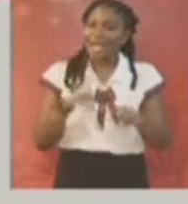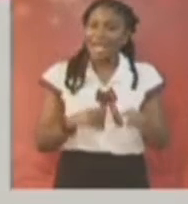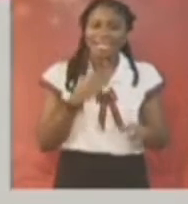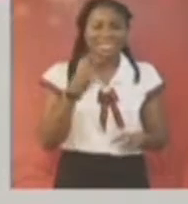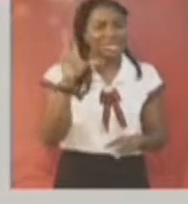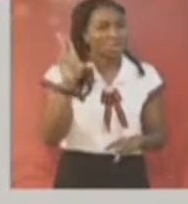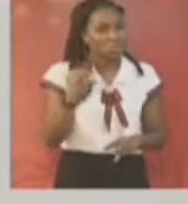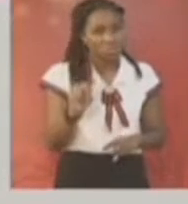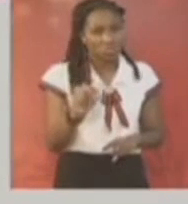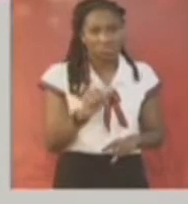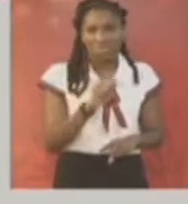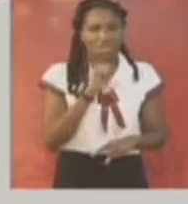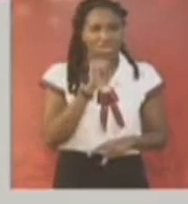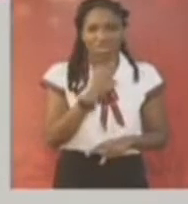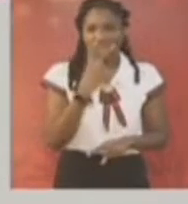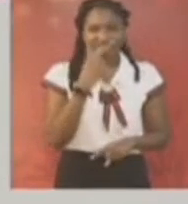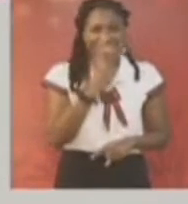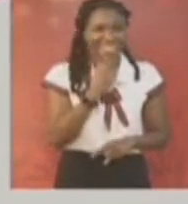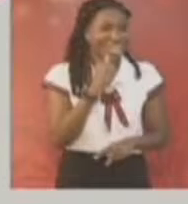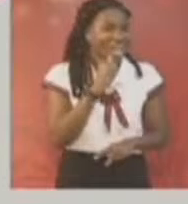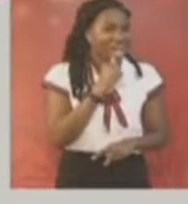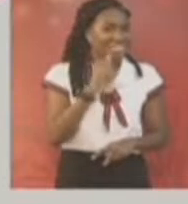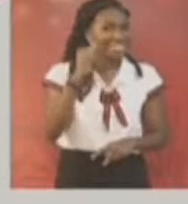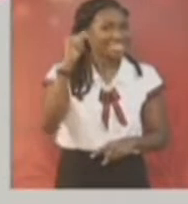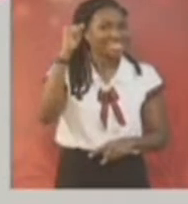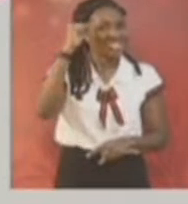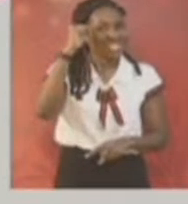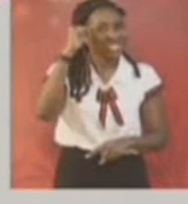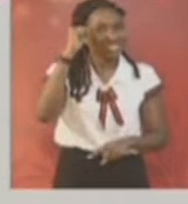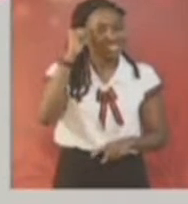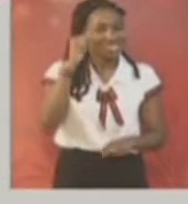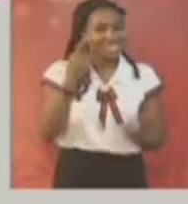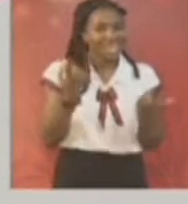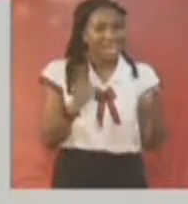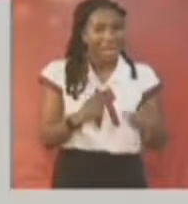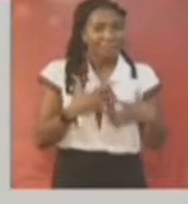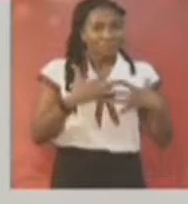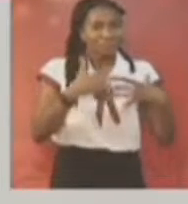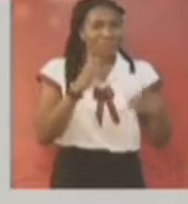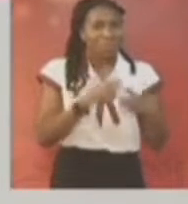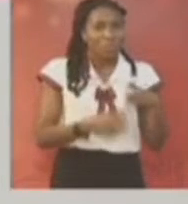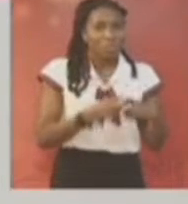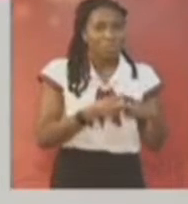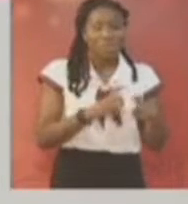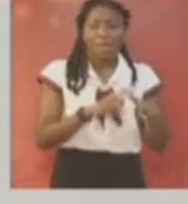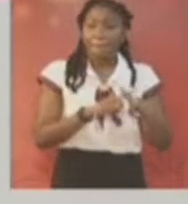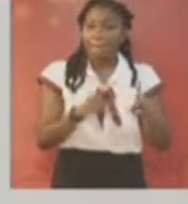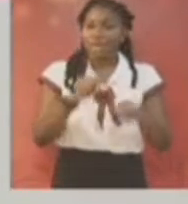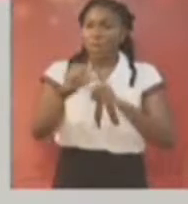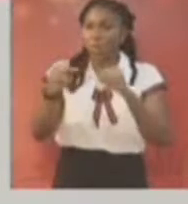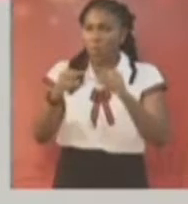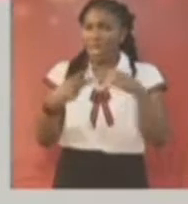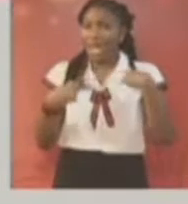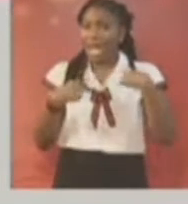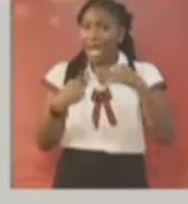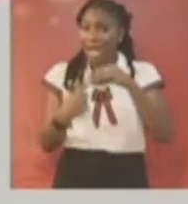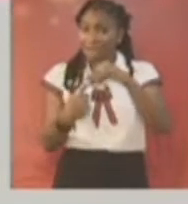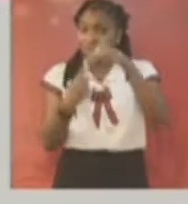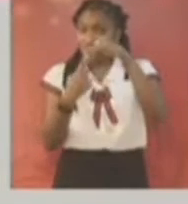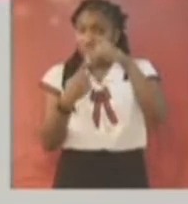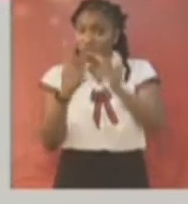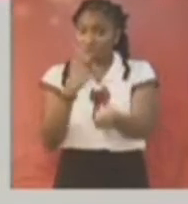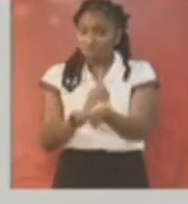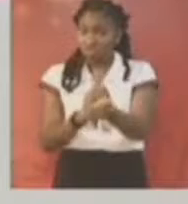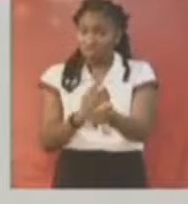seen any in the adult population. But when we have the actual specialists on, I believe they'll be on